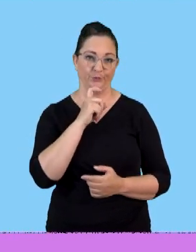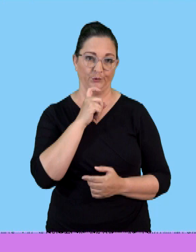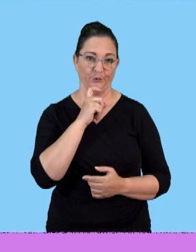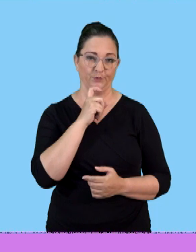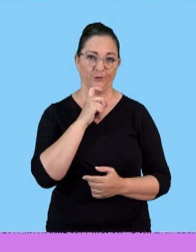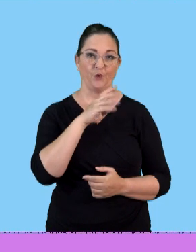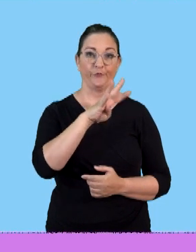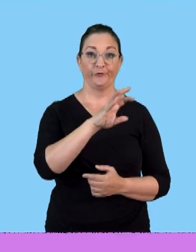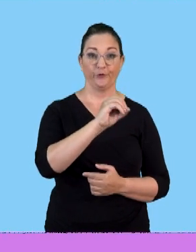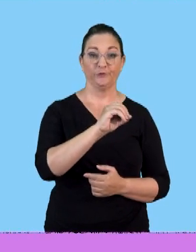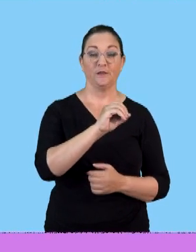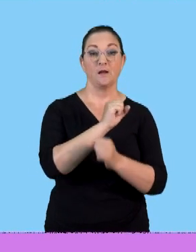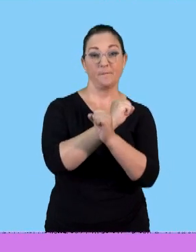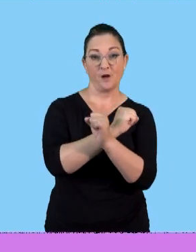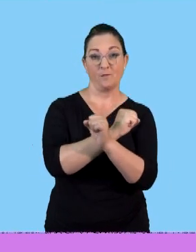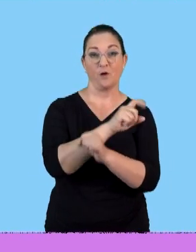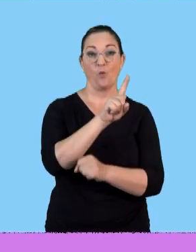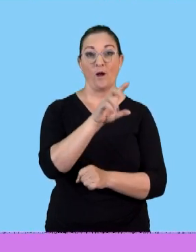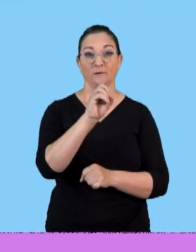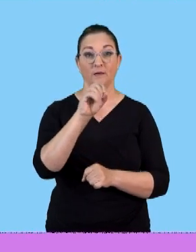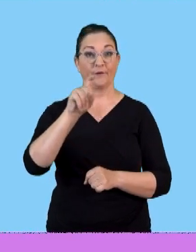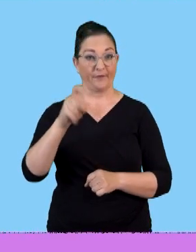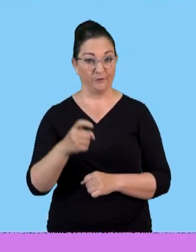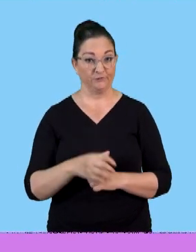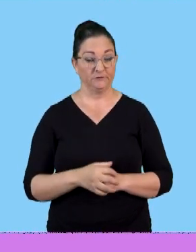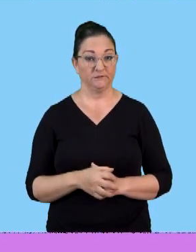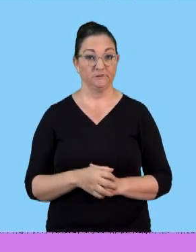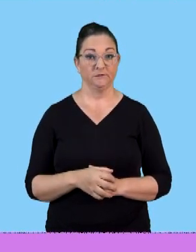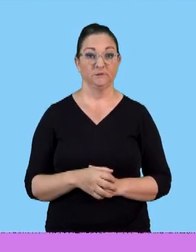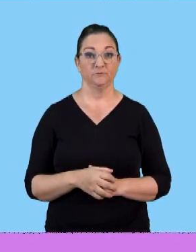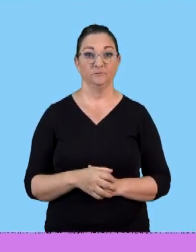use. So 40 multiplied by 100,000.